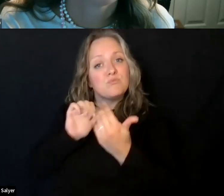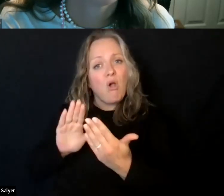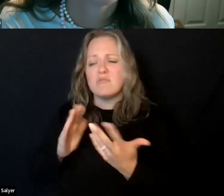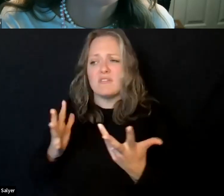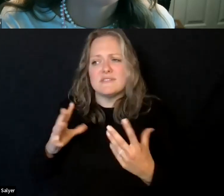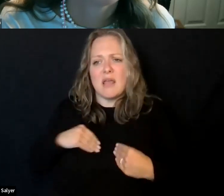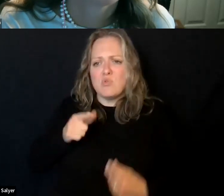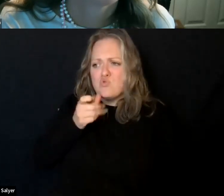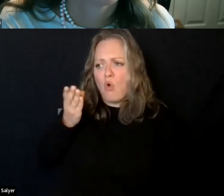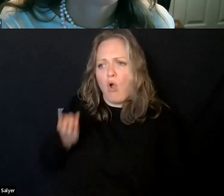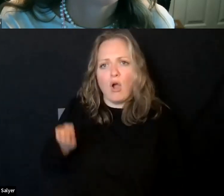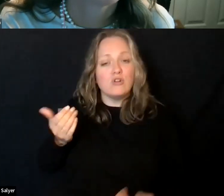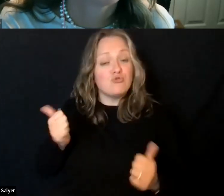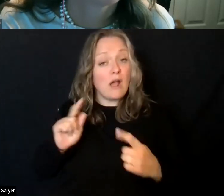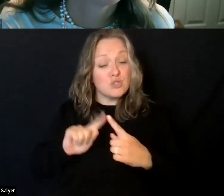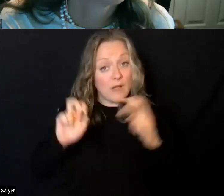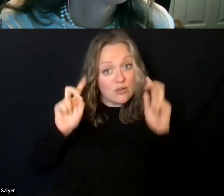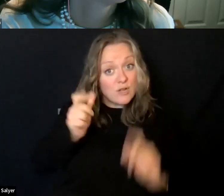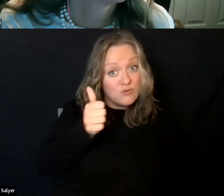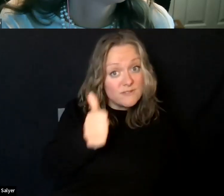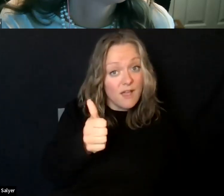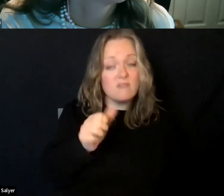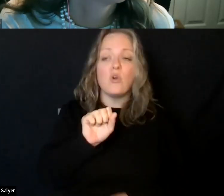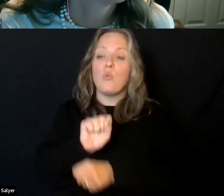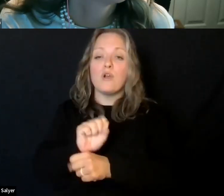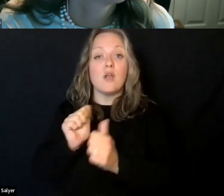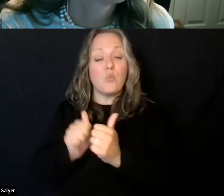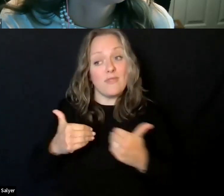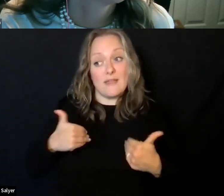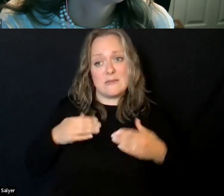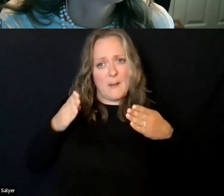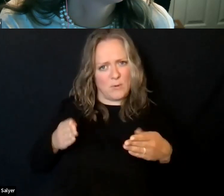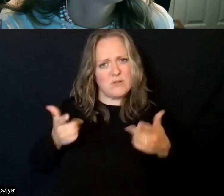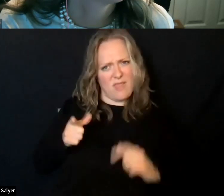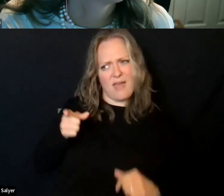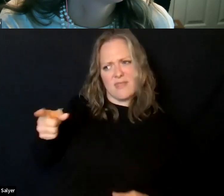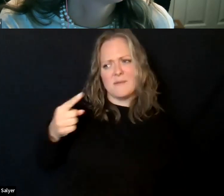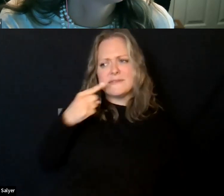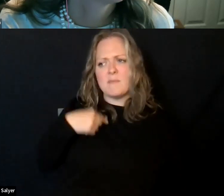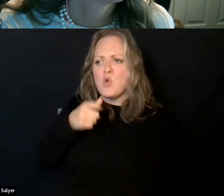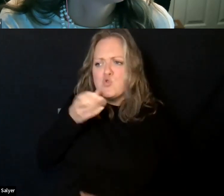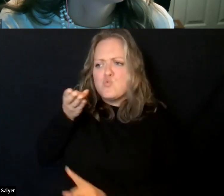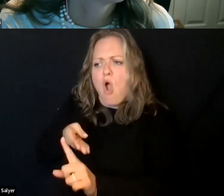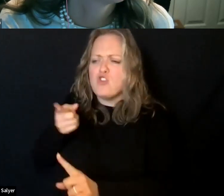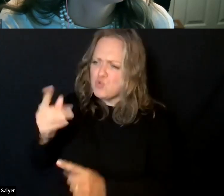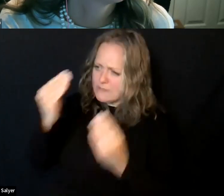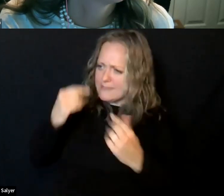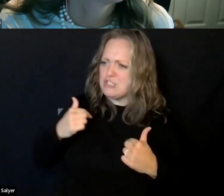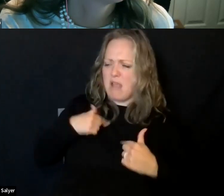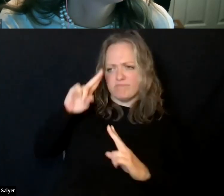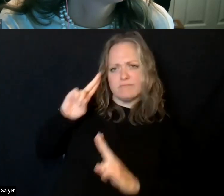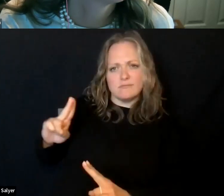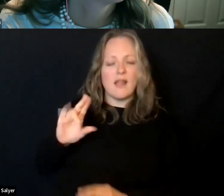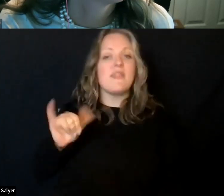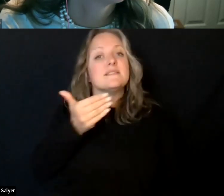educate yourself, working with a young person, let them be the one to educate you in some ways. That has been the best way I've